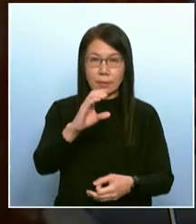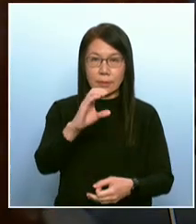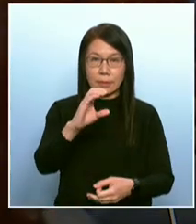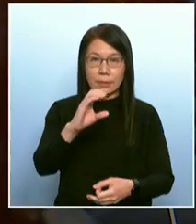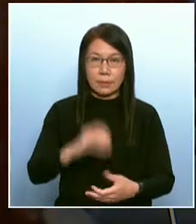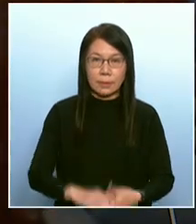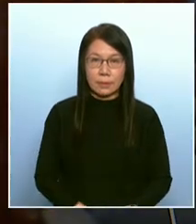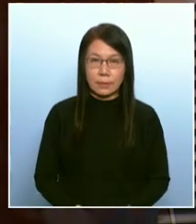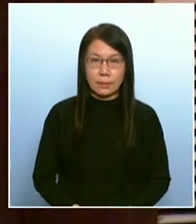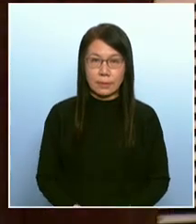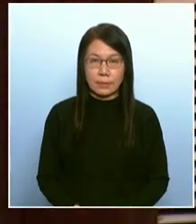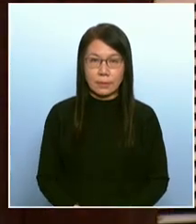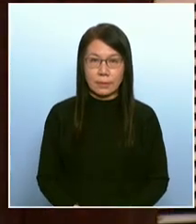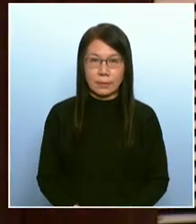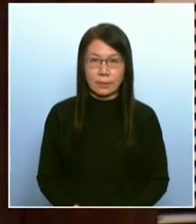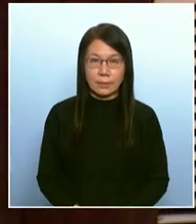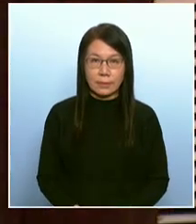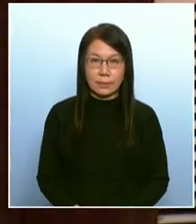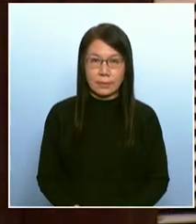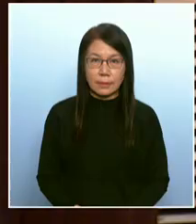Ronick Chan.